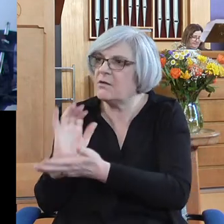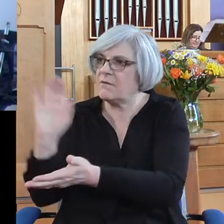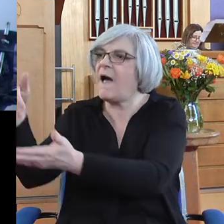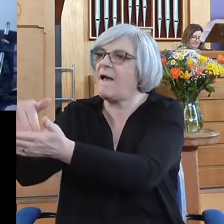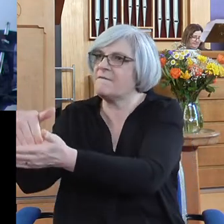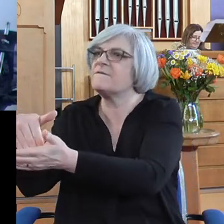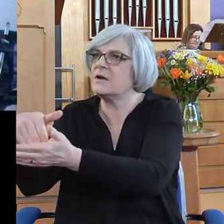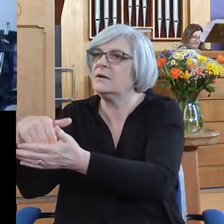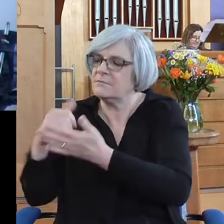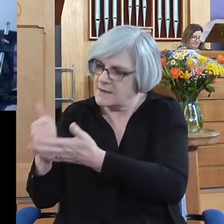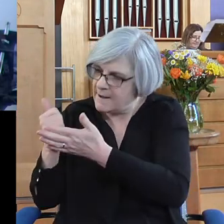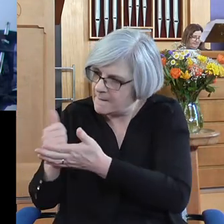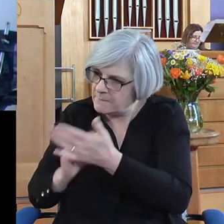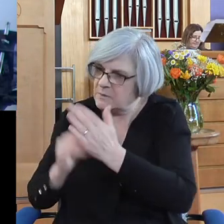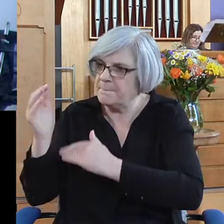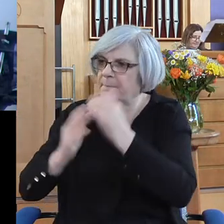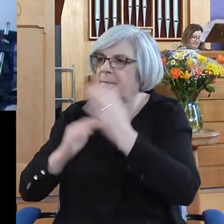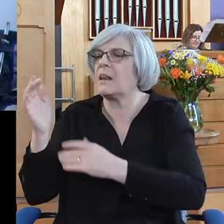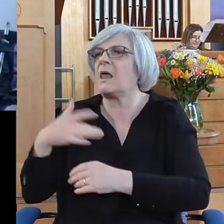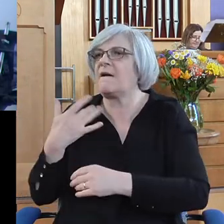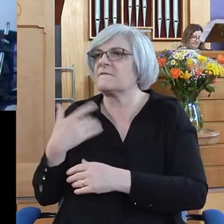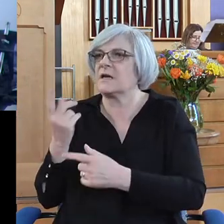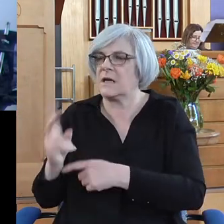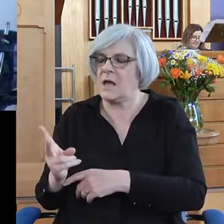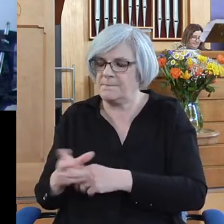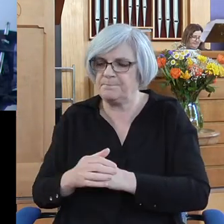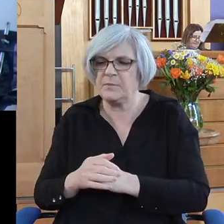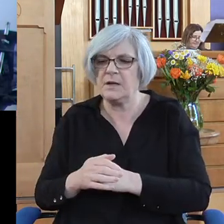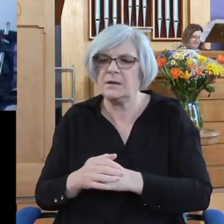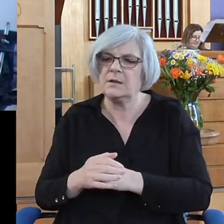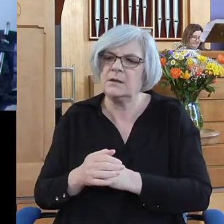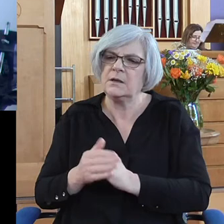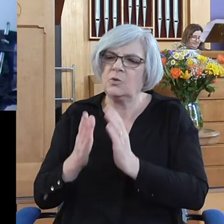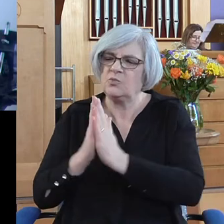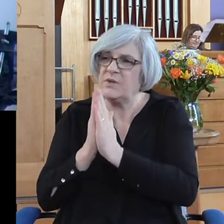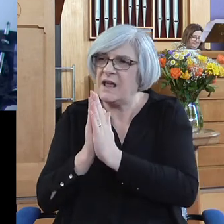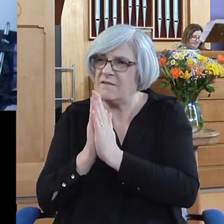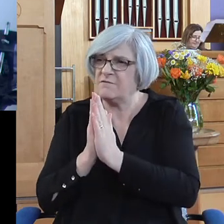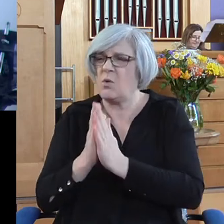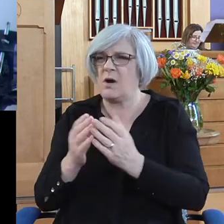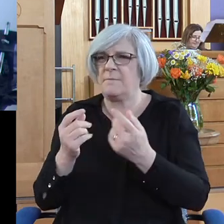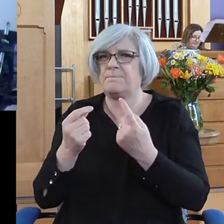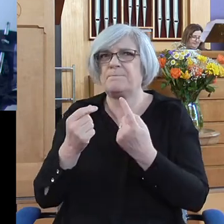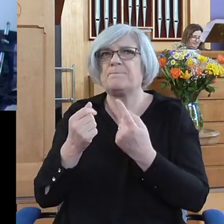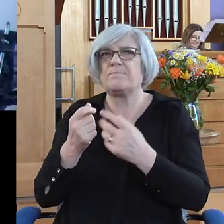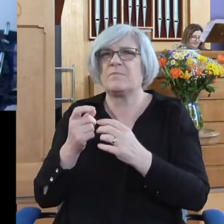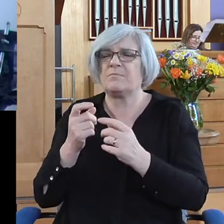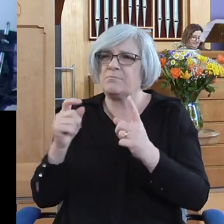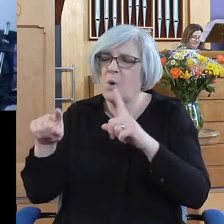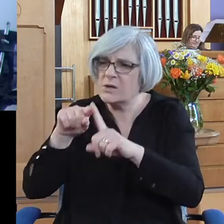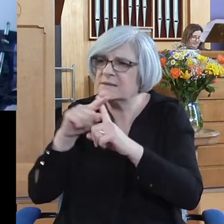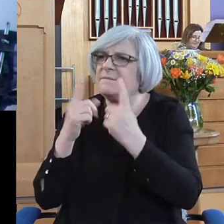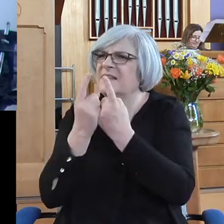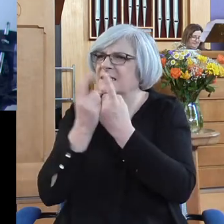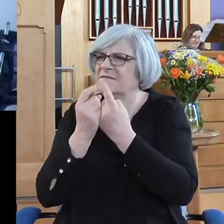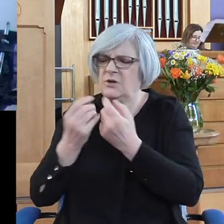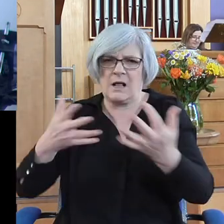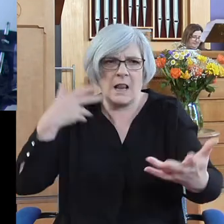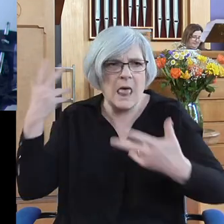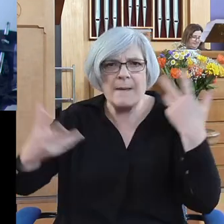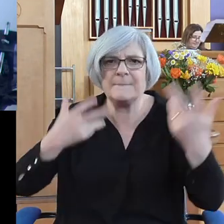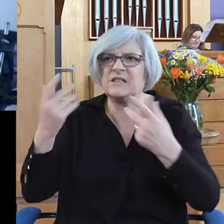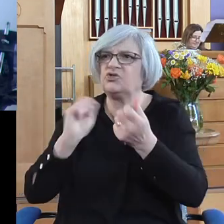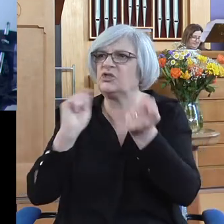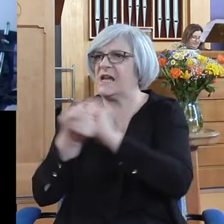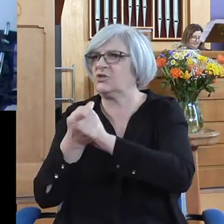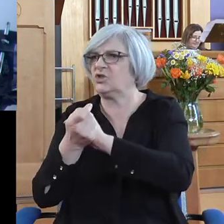lives. We pray for positive, productive results in dealing with climate change, which is causing so much havoc